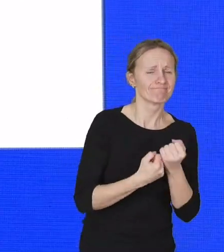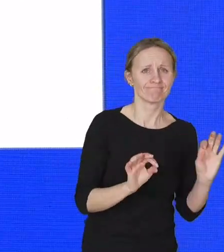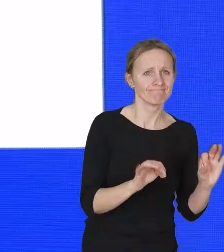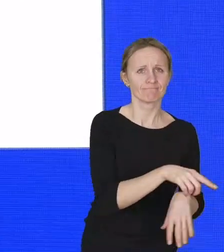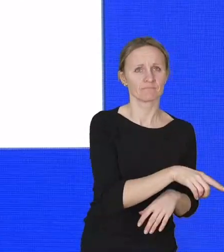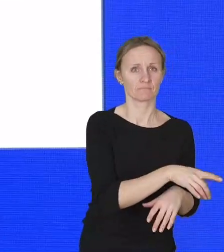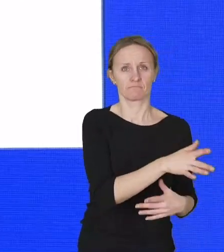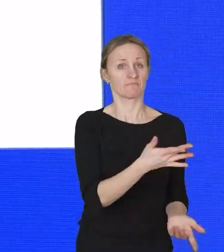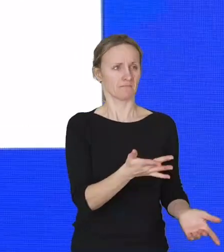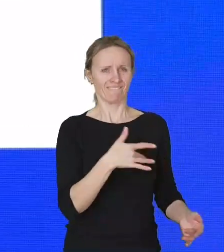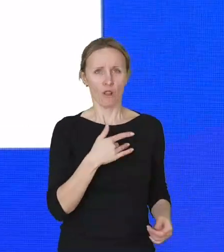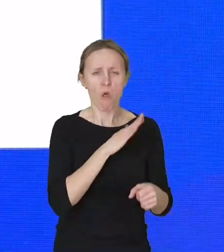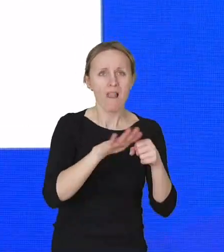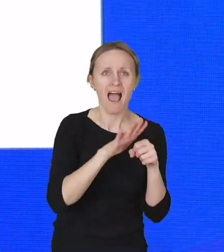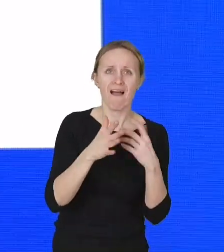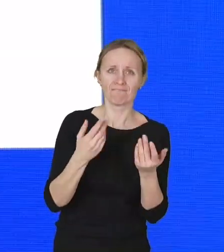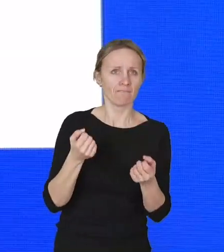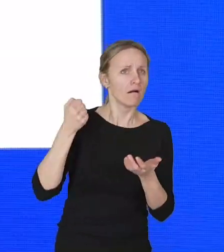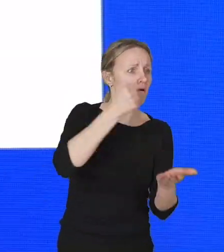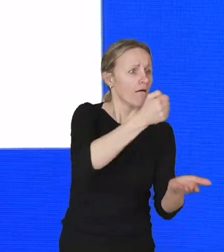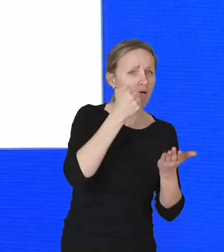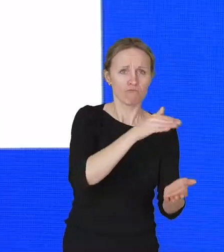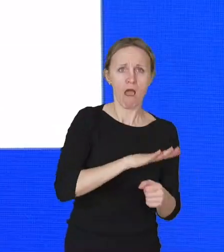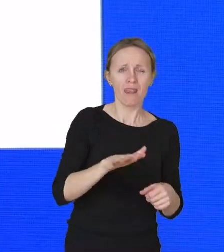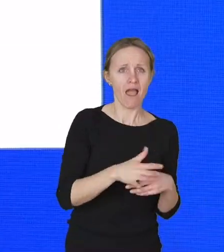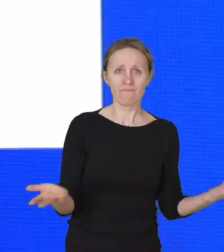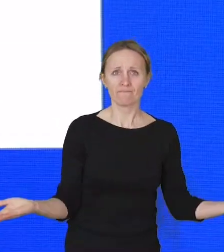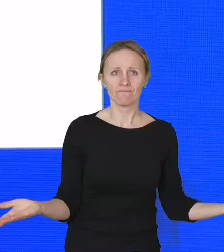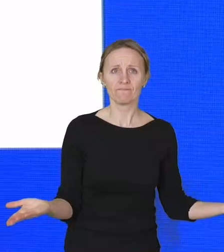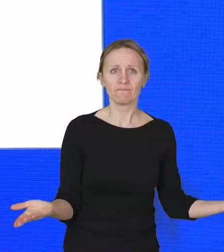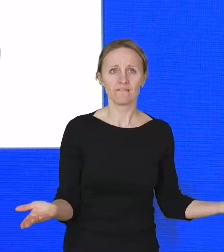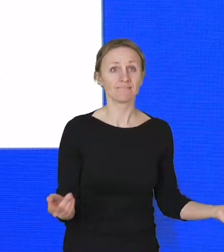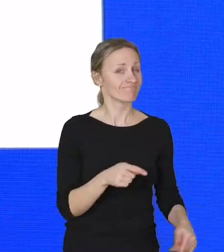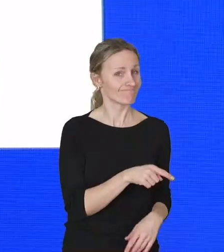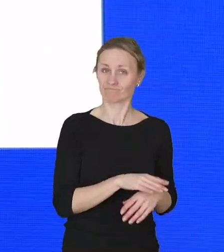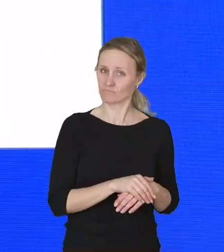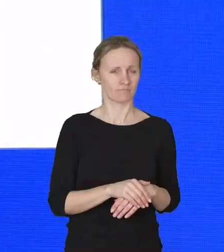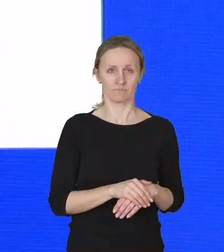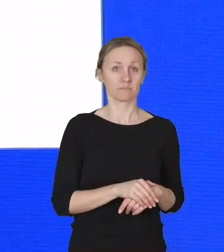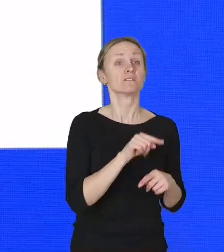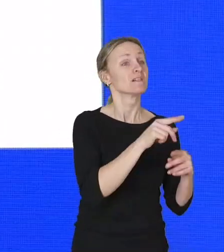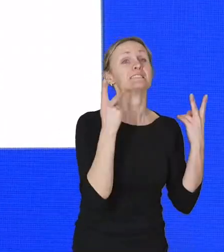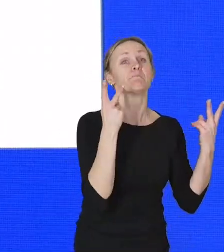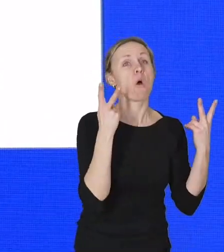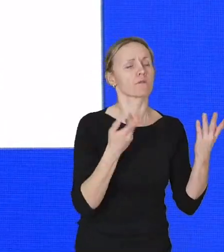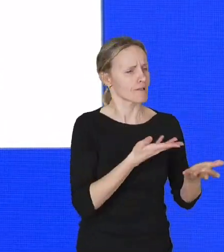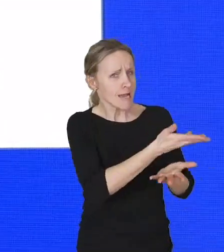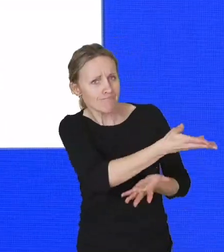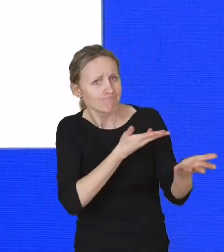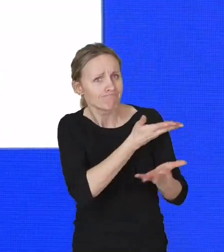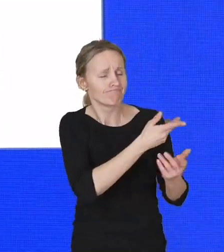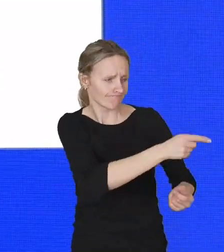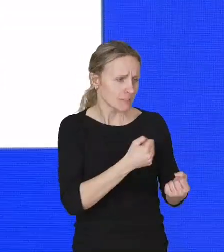these parts of the country and say, please, do something. And then it makes sense.